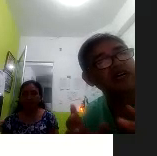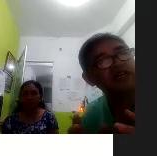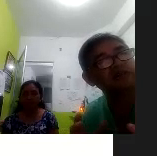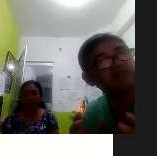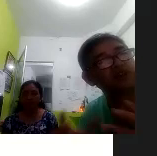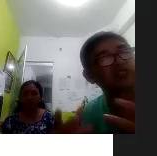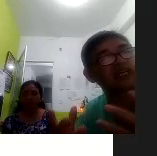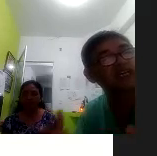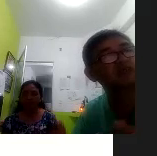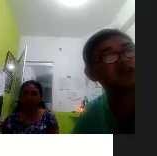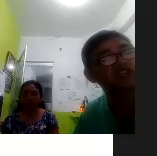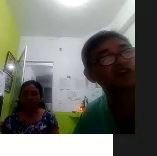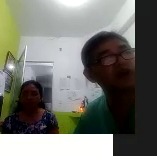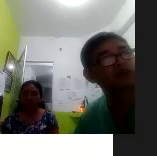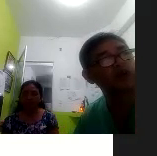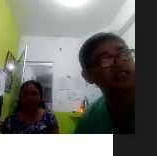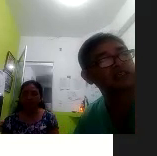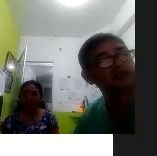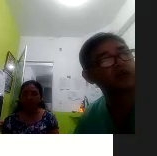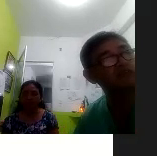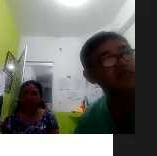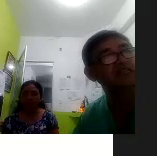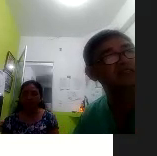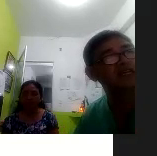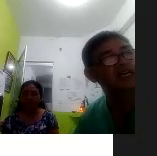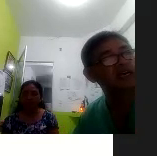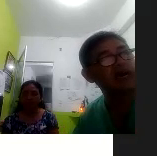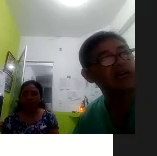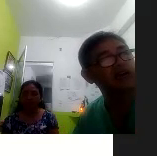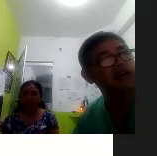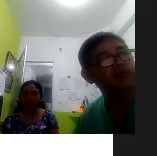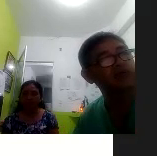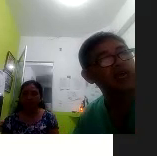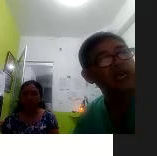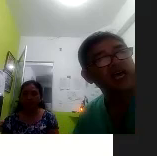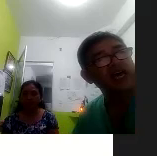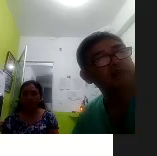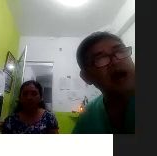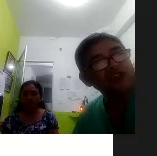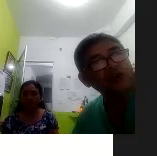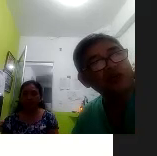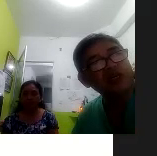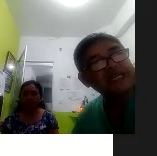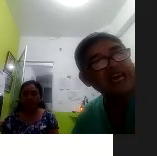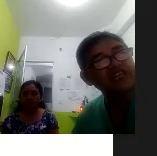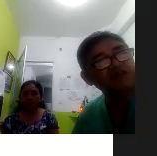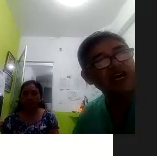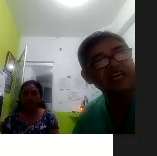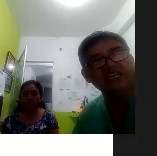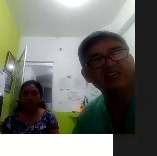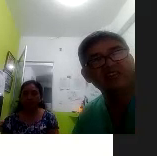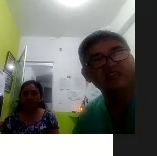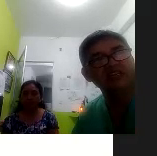of just an explanation about what mean mal de ojo. Empacho, it's a kind of